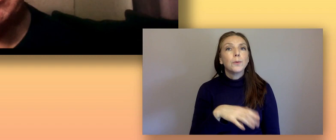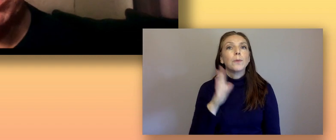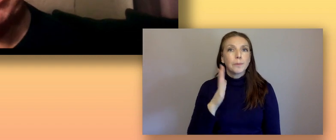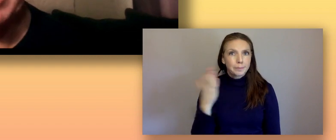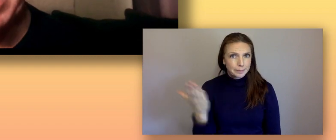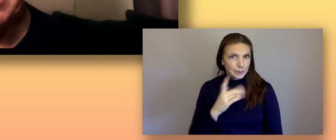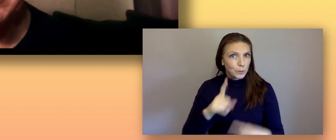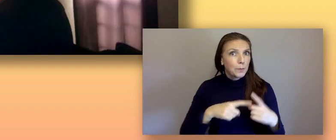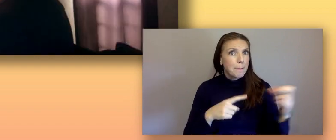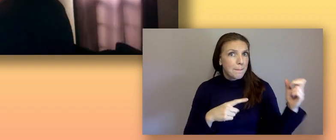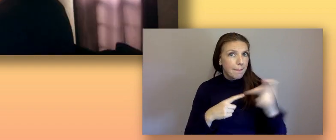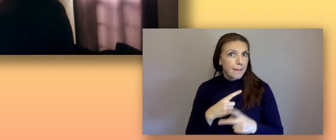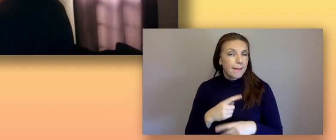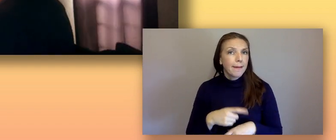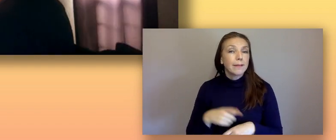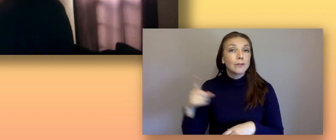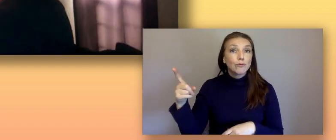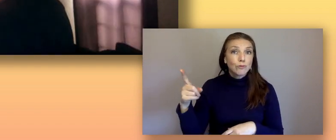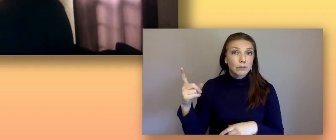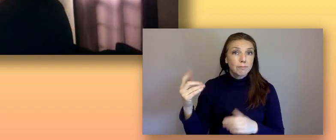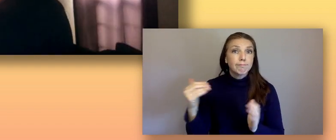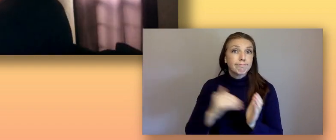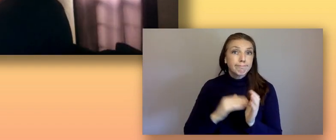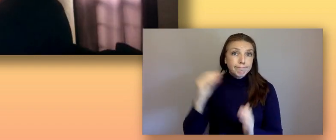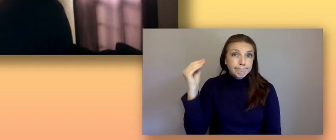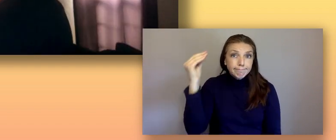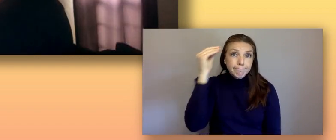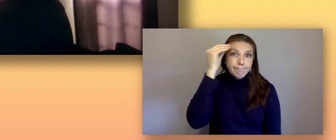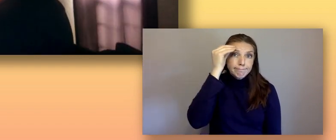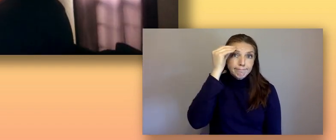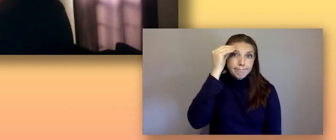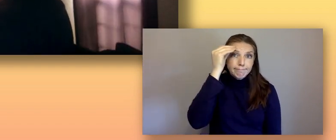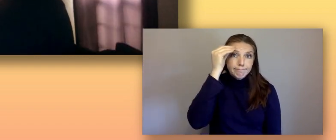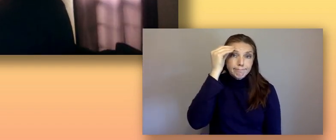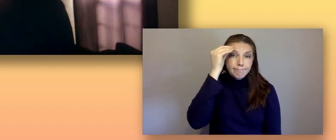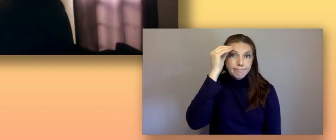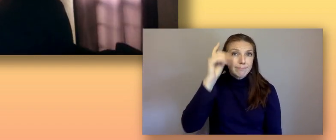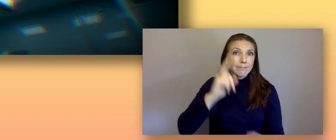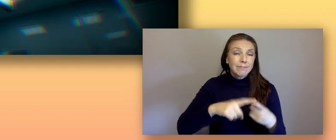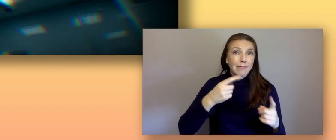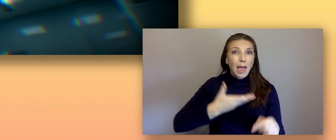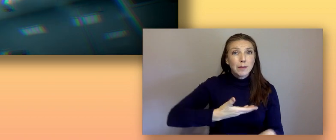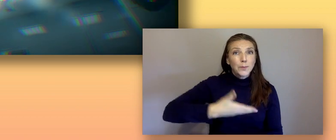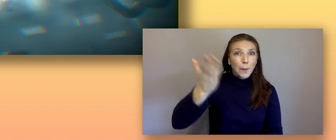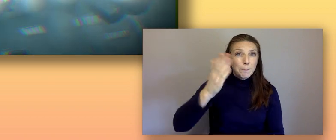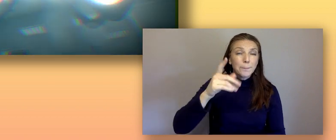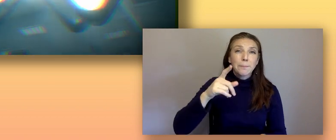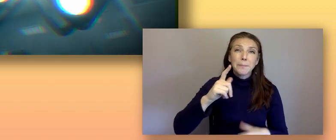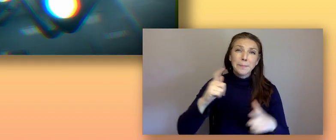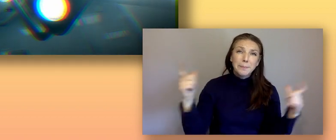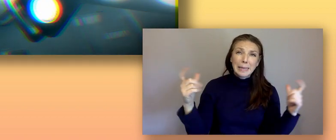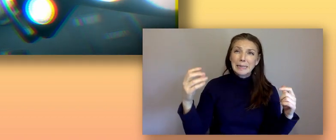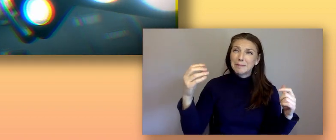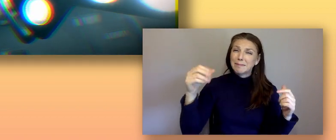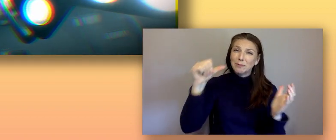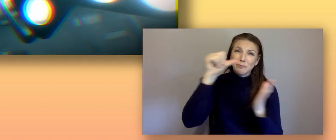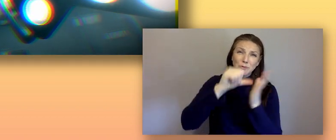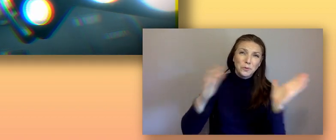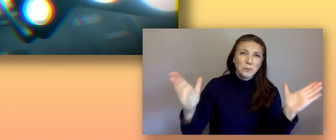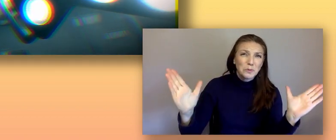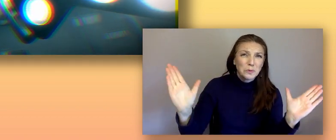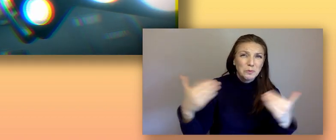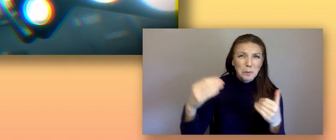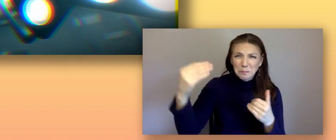right here when you get back. She leans down, kisses me again, and they wheel me away into a very bright and very